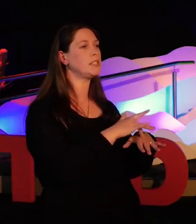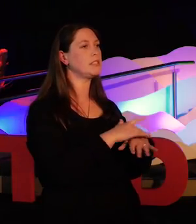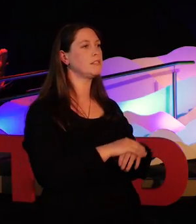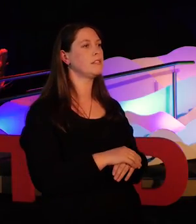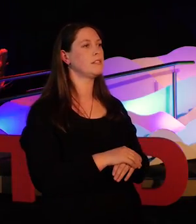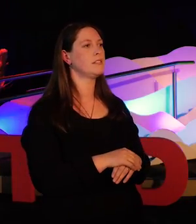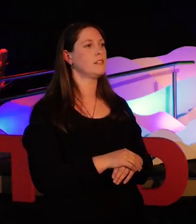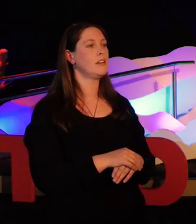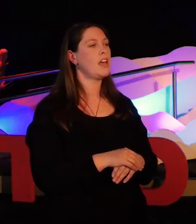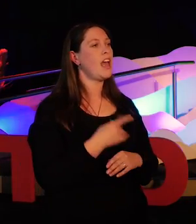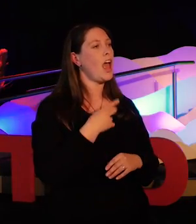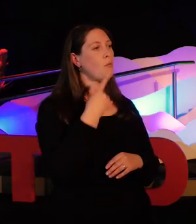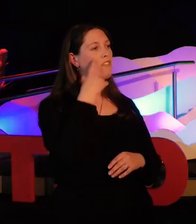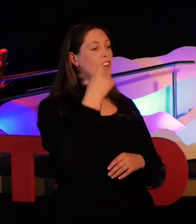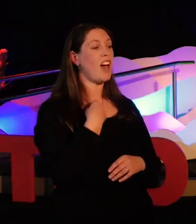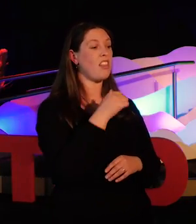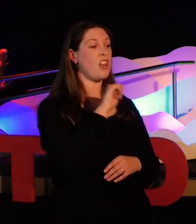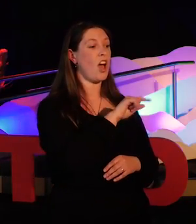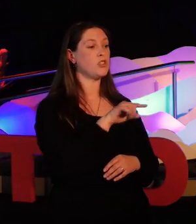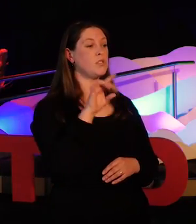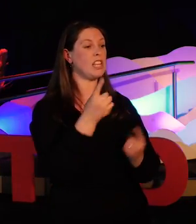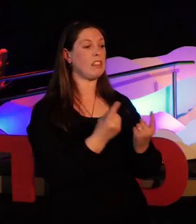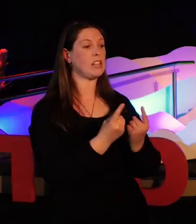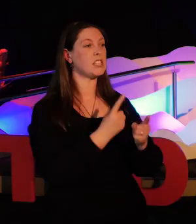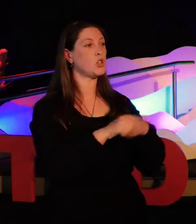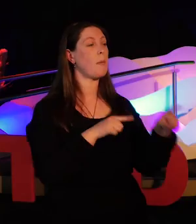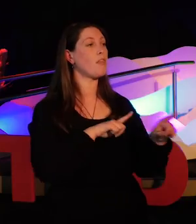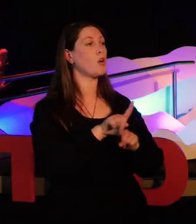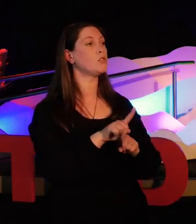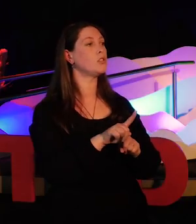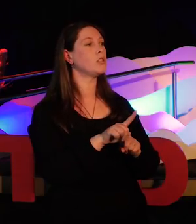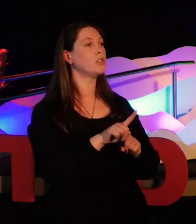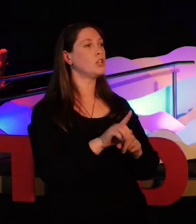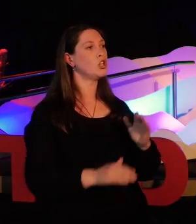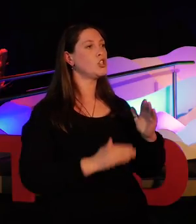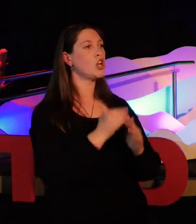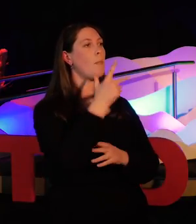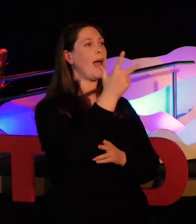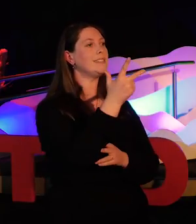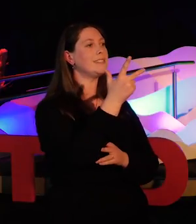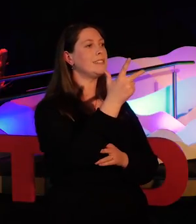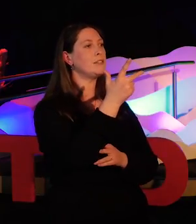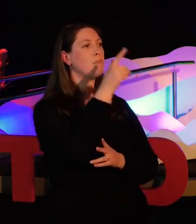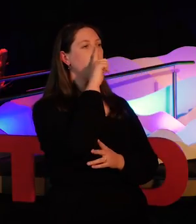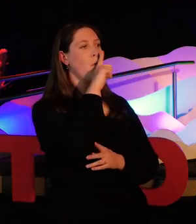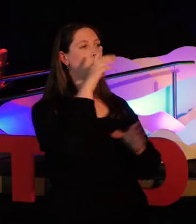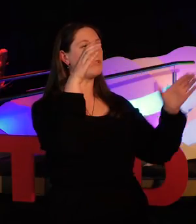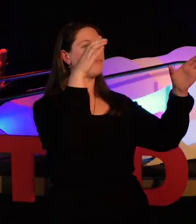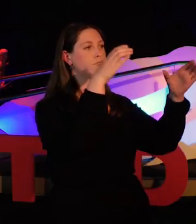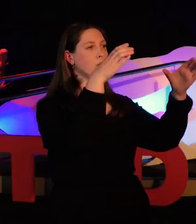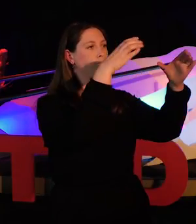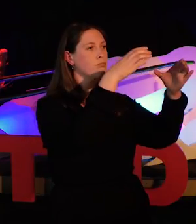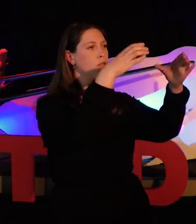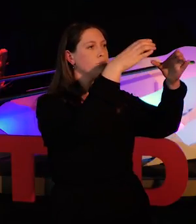world, they talk about the most. Top 8, the ring narrows. Medalist narrows